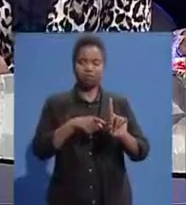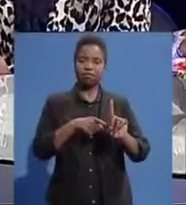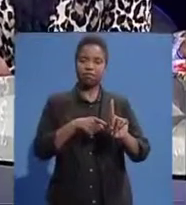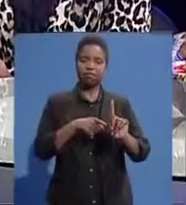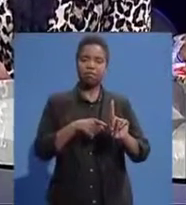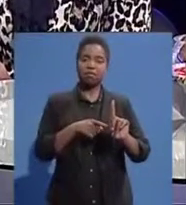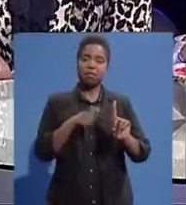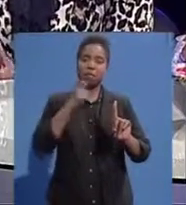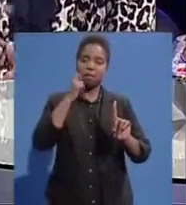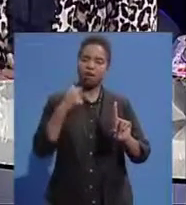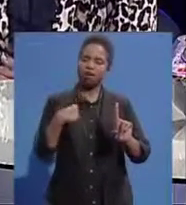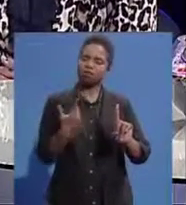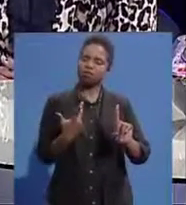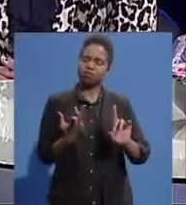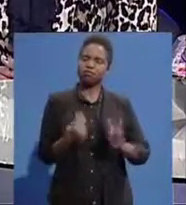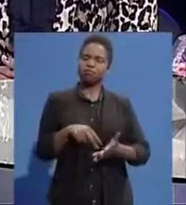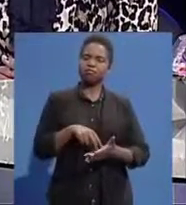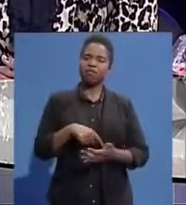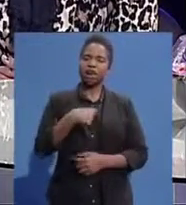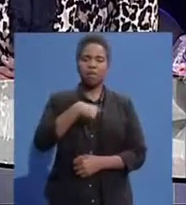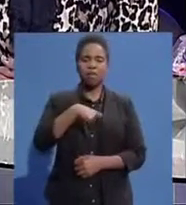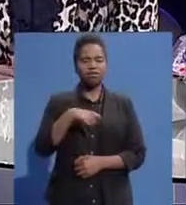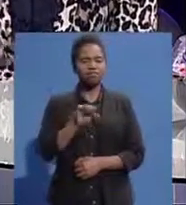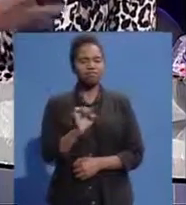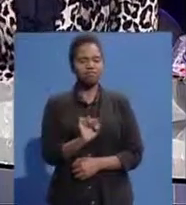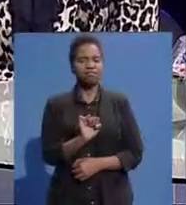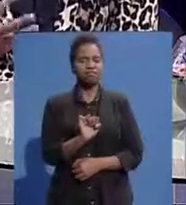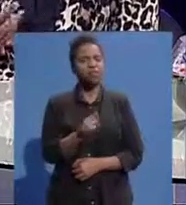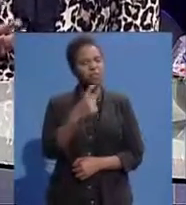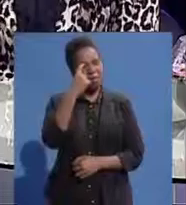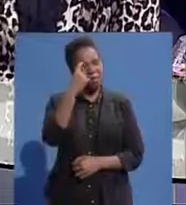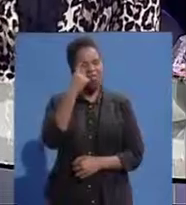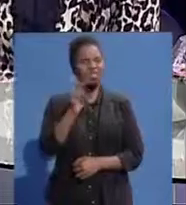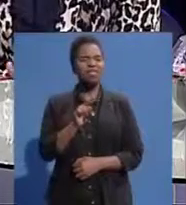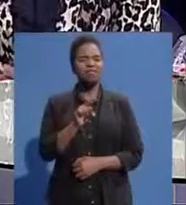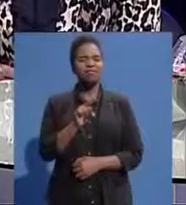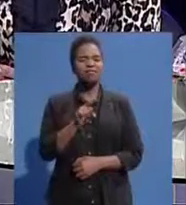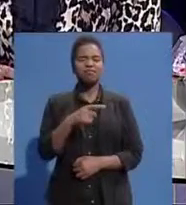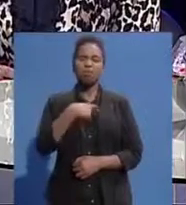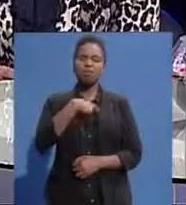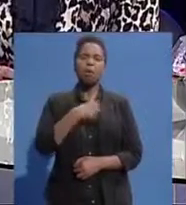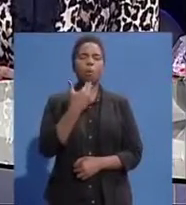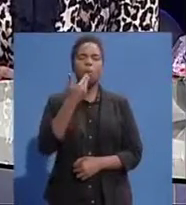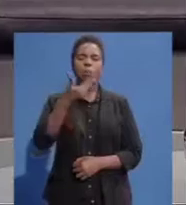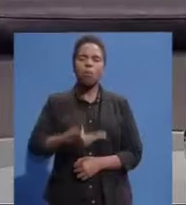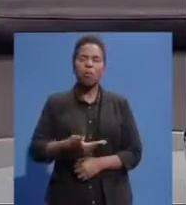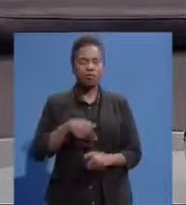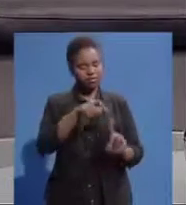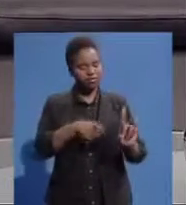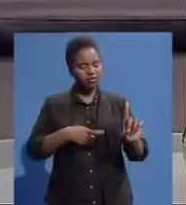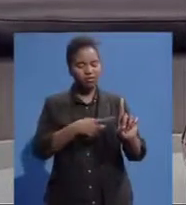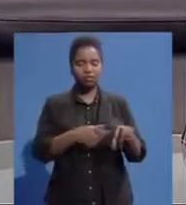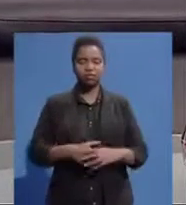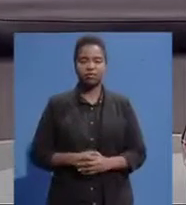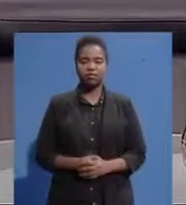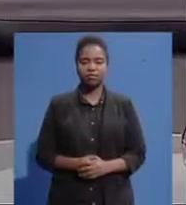time and to take the stand that Madiba took at that point in time. What do you think does that say about who he is? Well, I think it says a